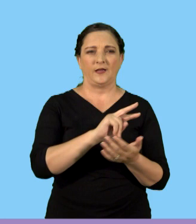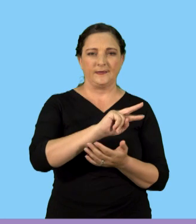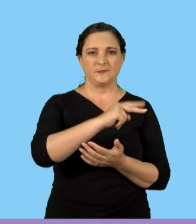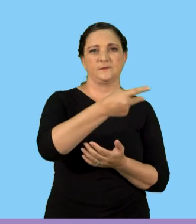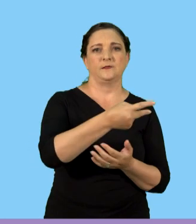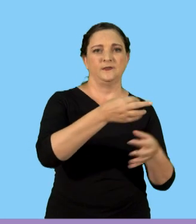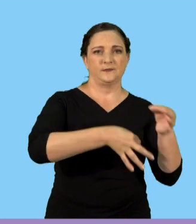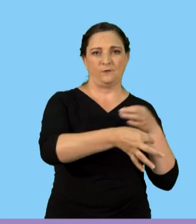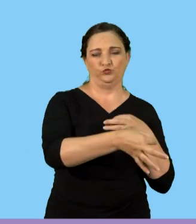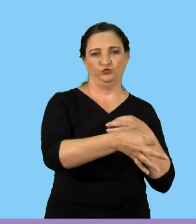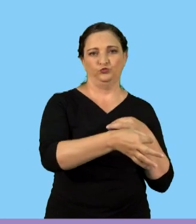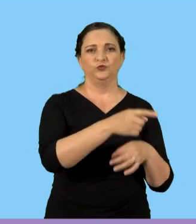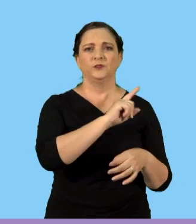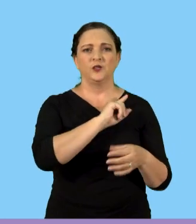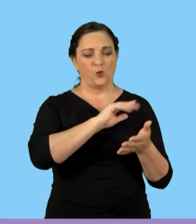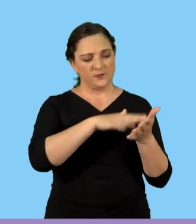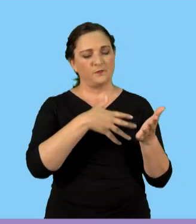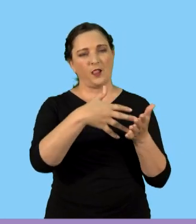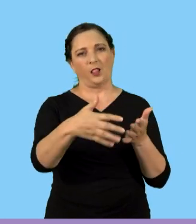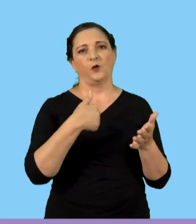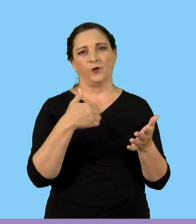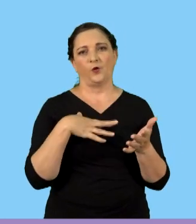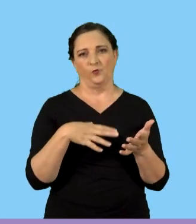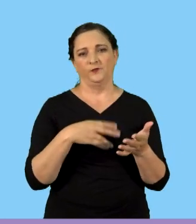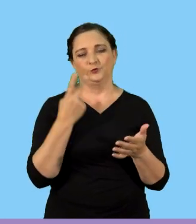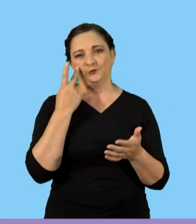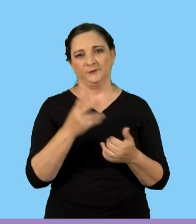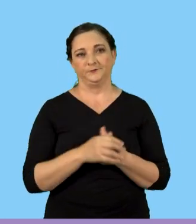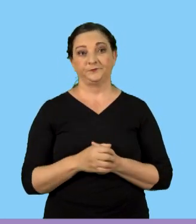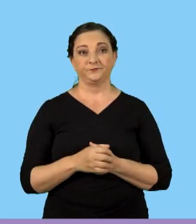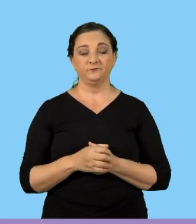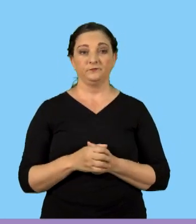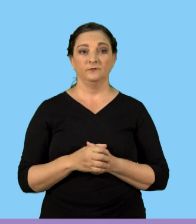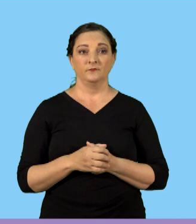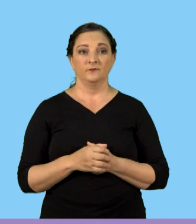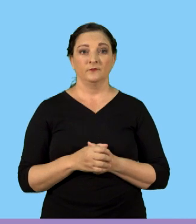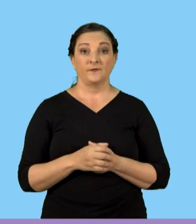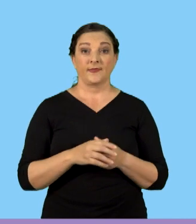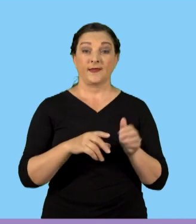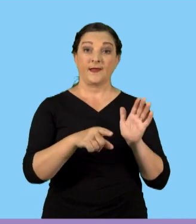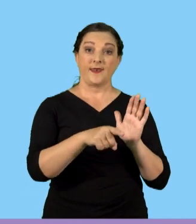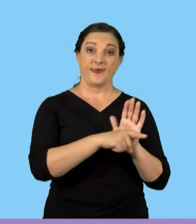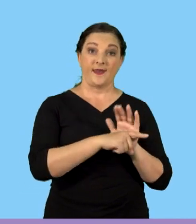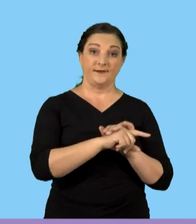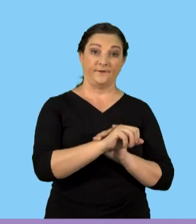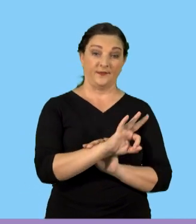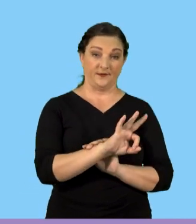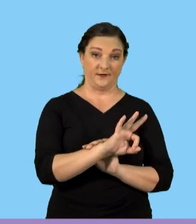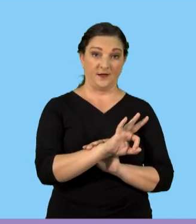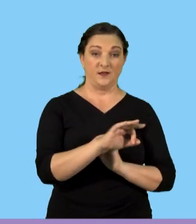can get that table filled out. So the first one there, if we say negative